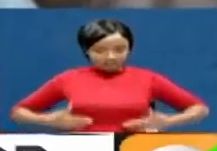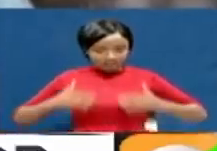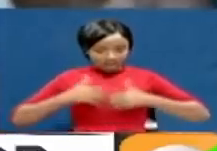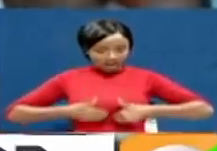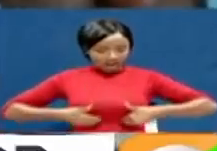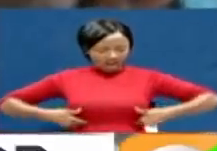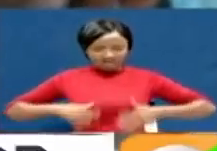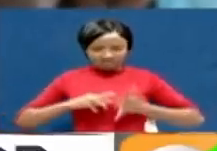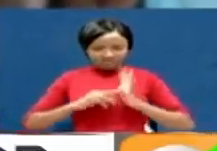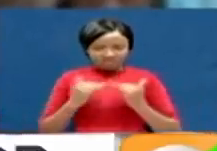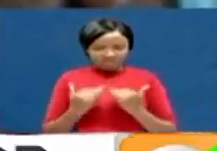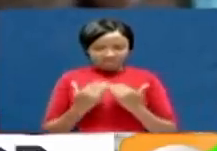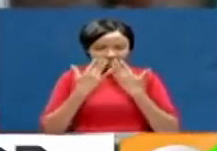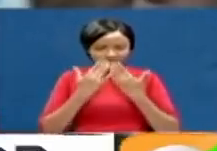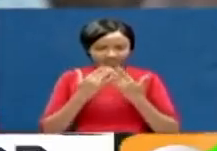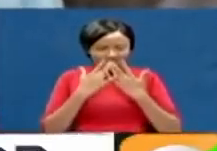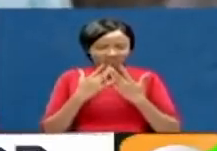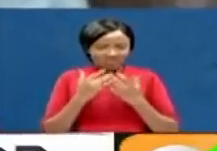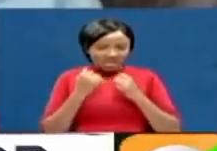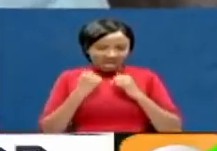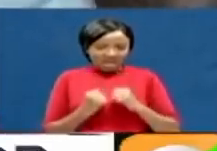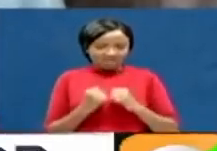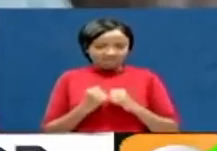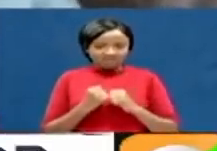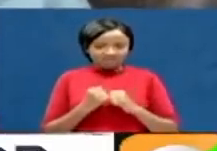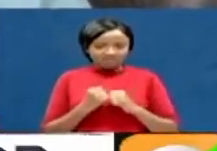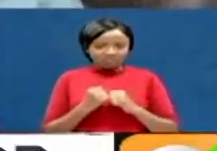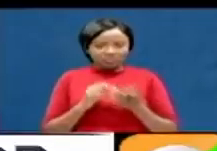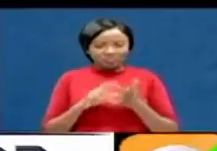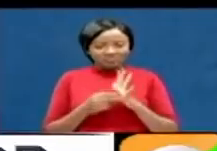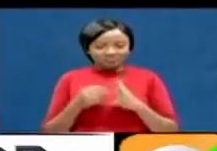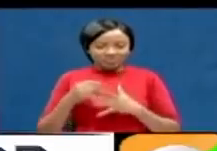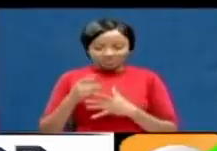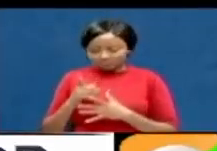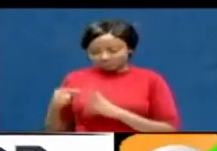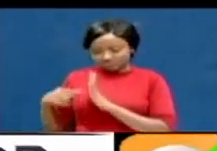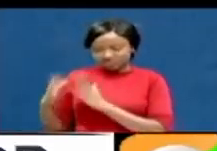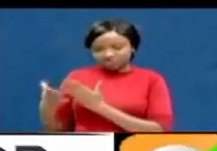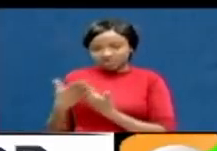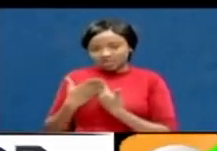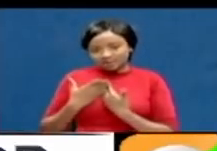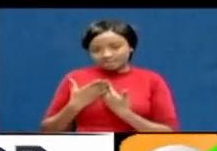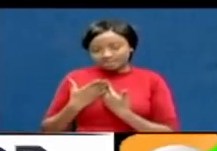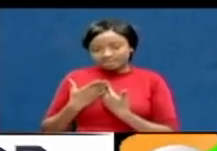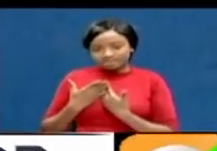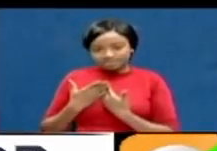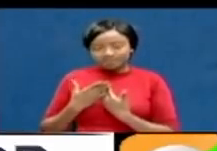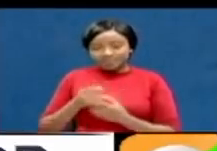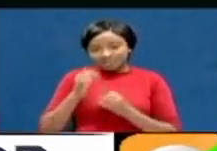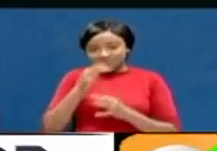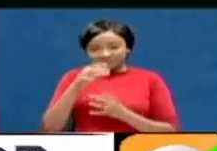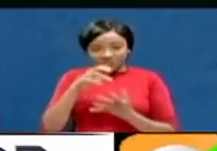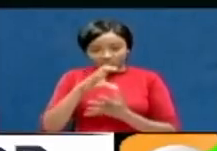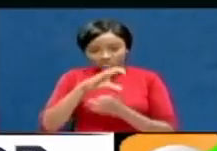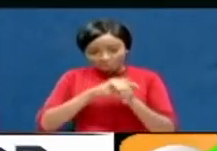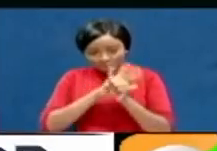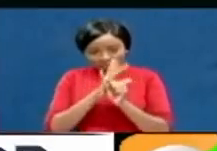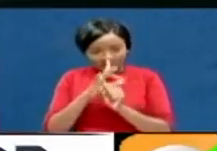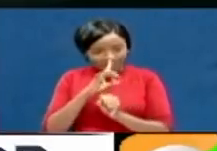get enough oxygen to sustain your body requirements. For people with severe cases of coronavirus,